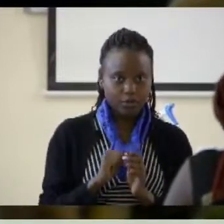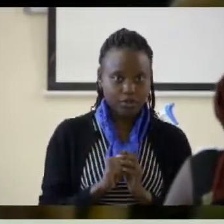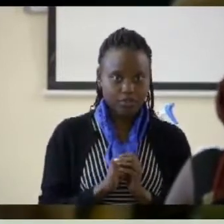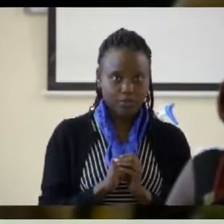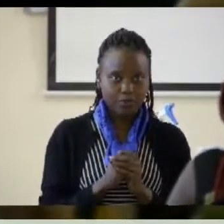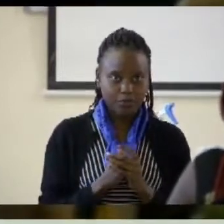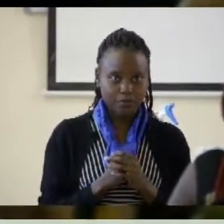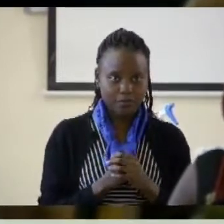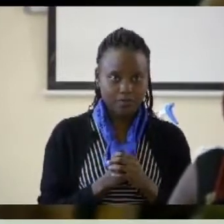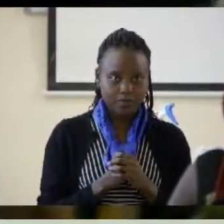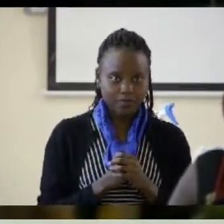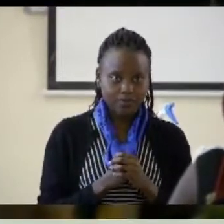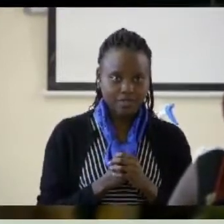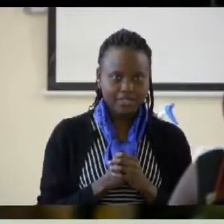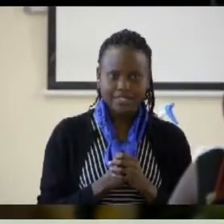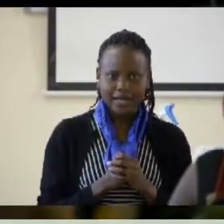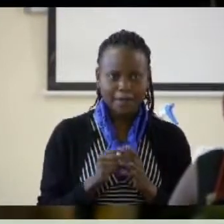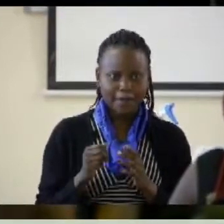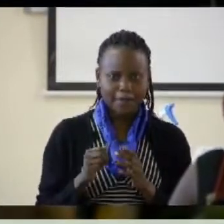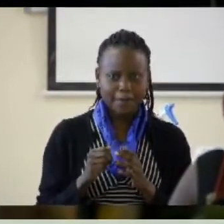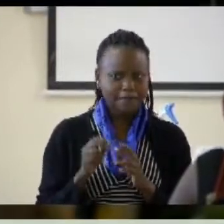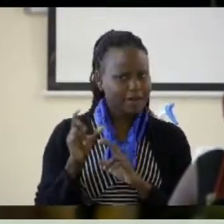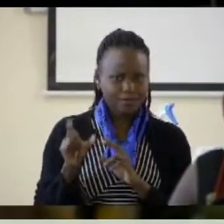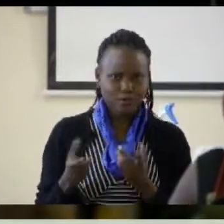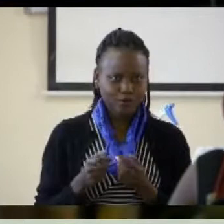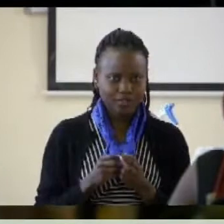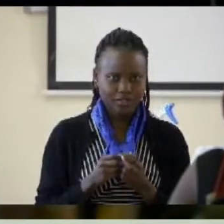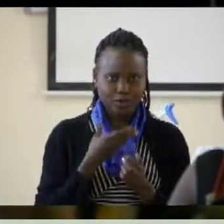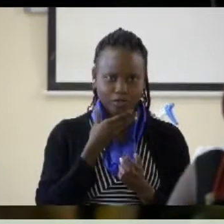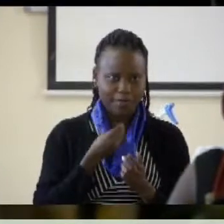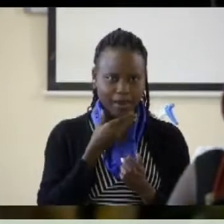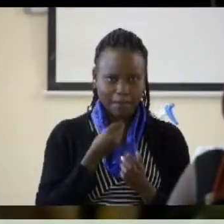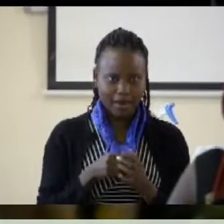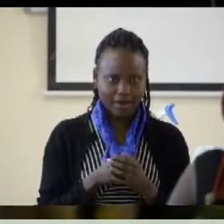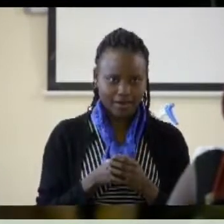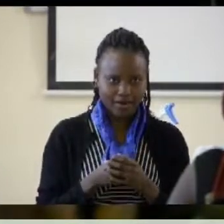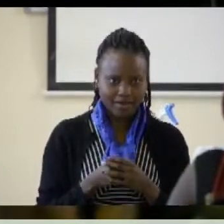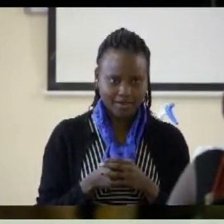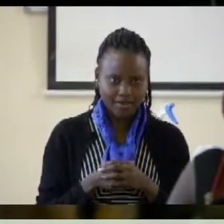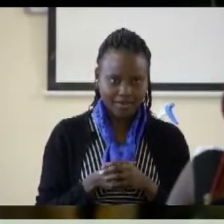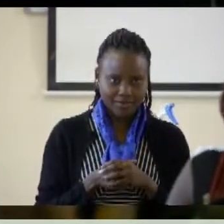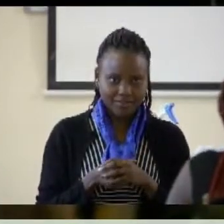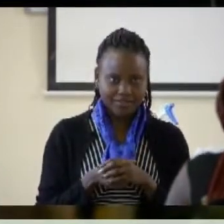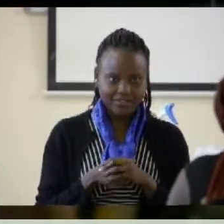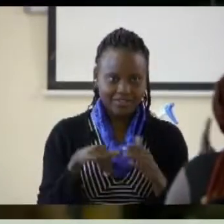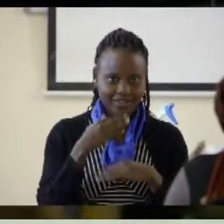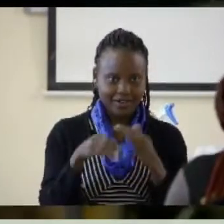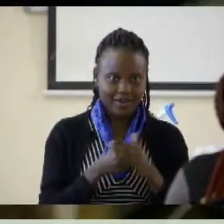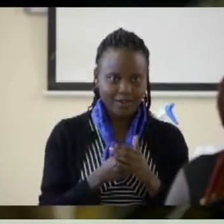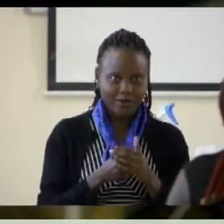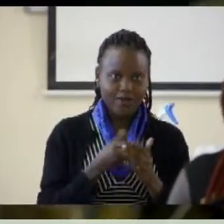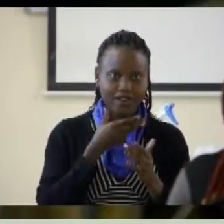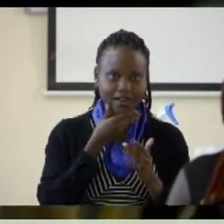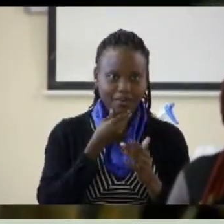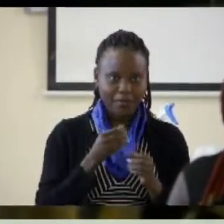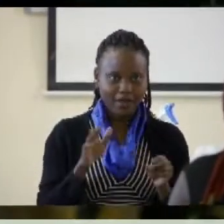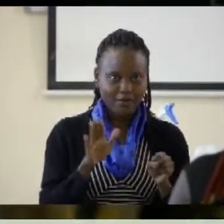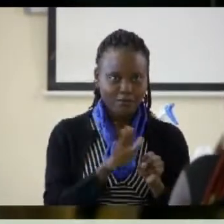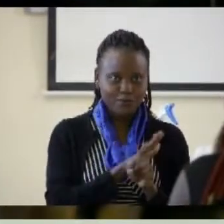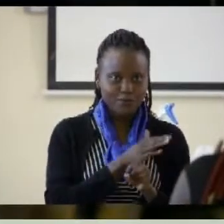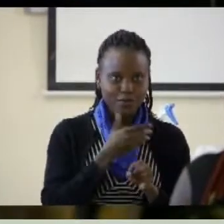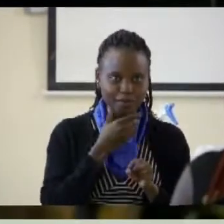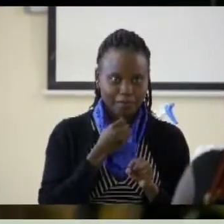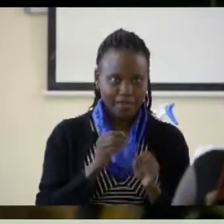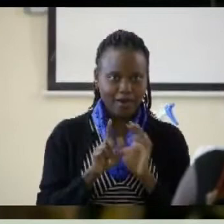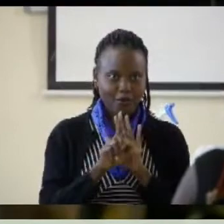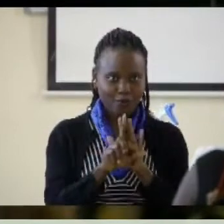man is privileged by law, the question is, are all men full men of law?